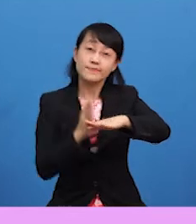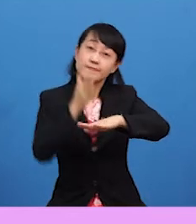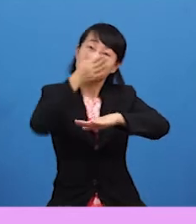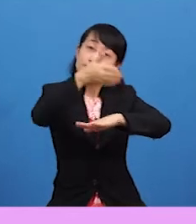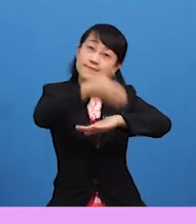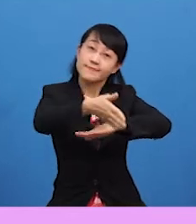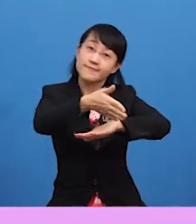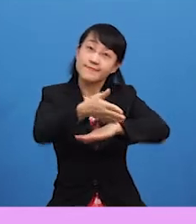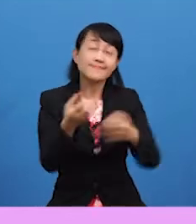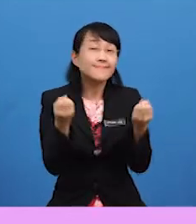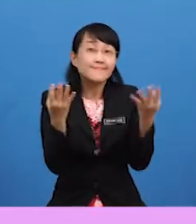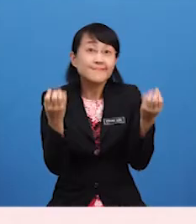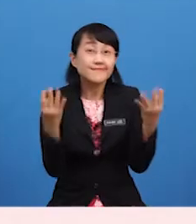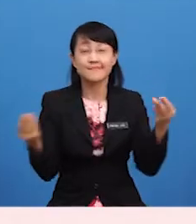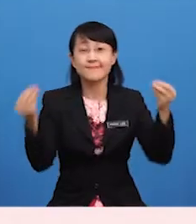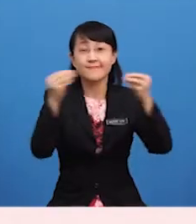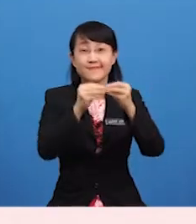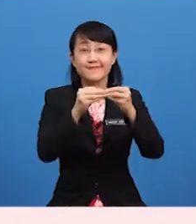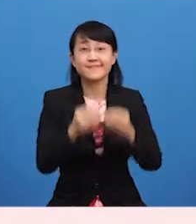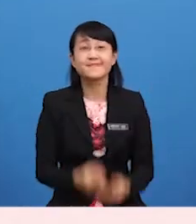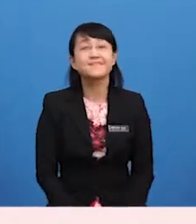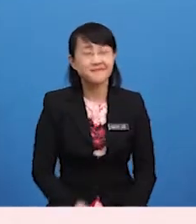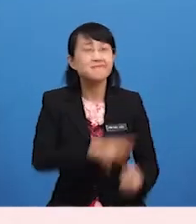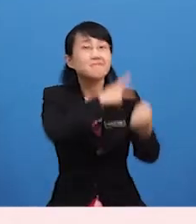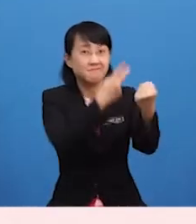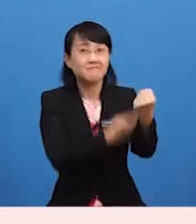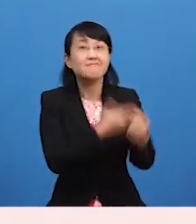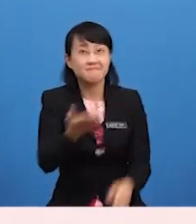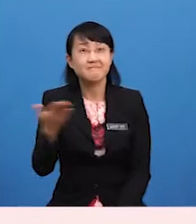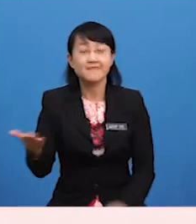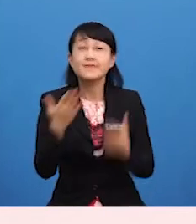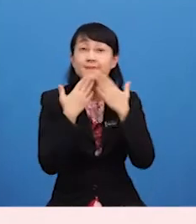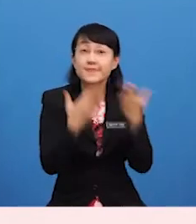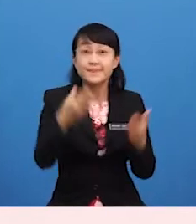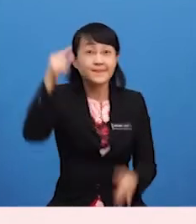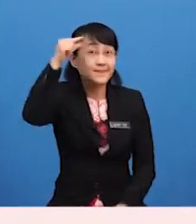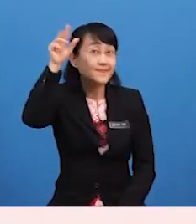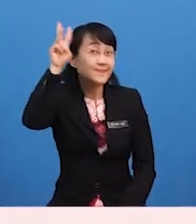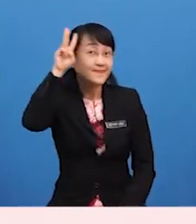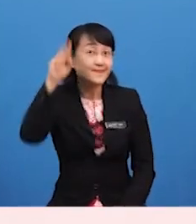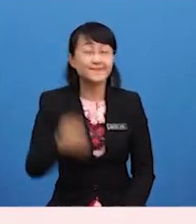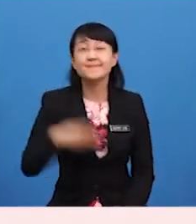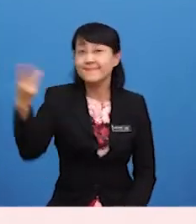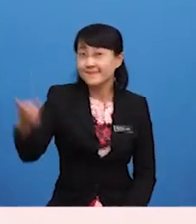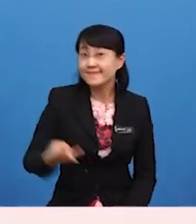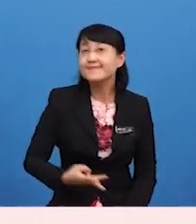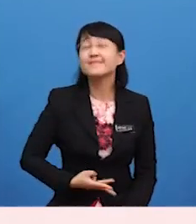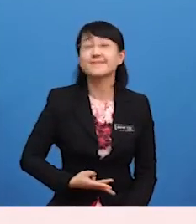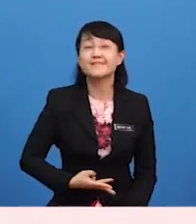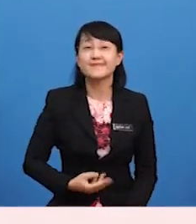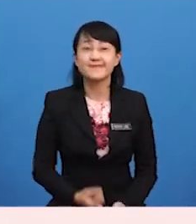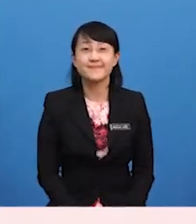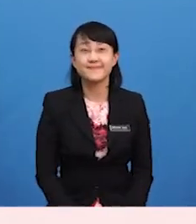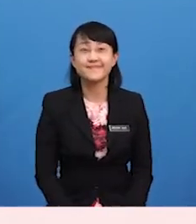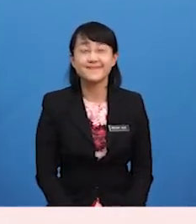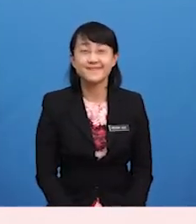across, and many more. Powerful stuff. Thank you, Grandwiz. You're welcome, Miss Rachel. It's